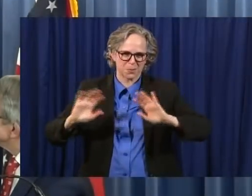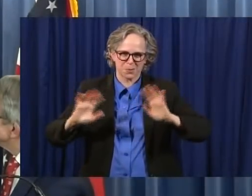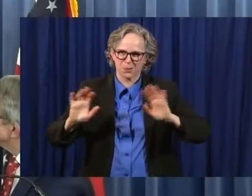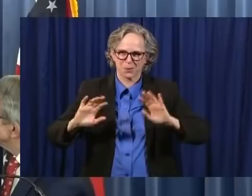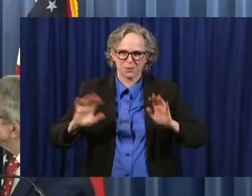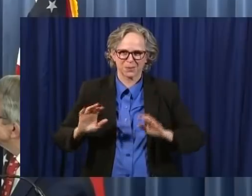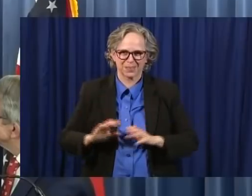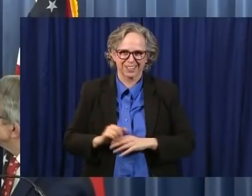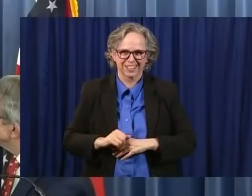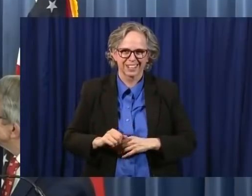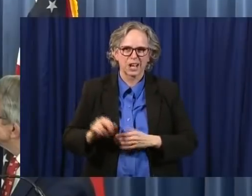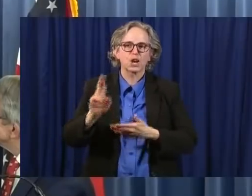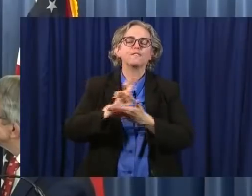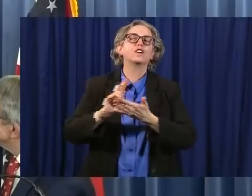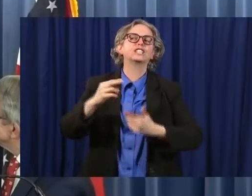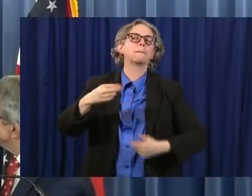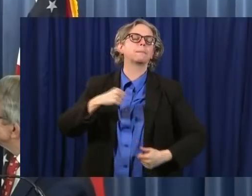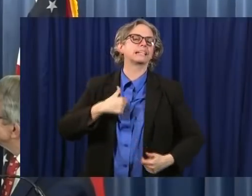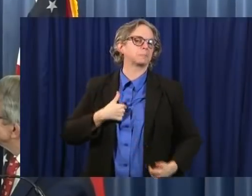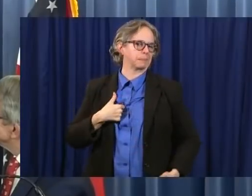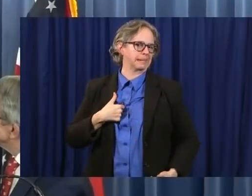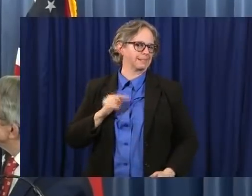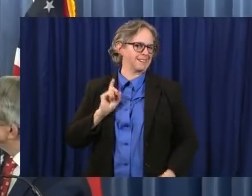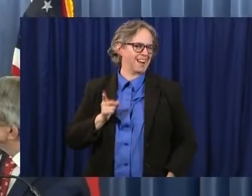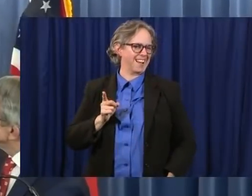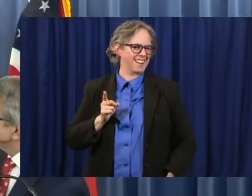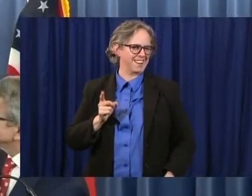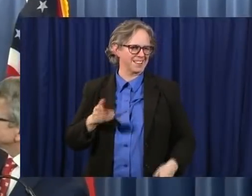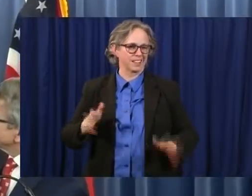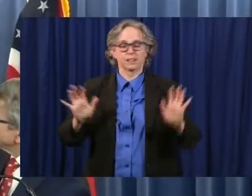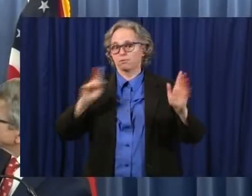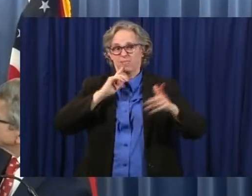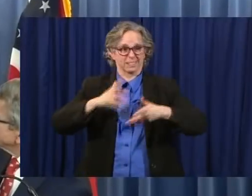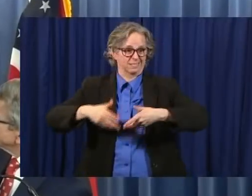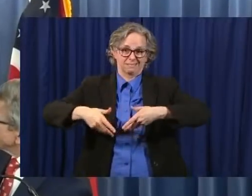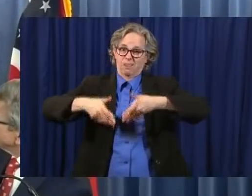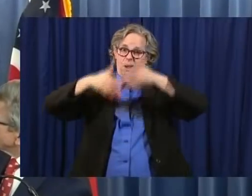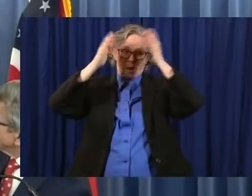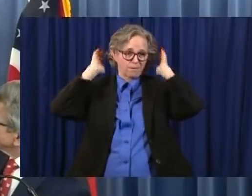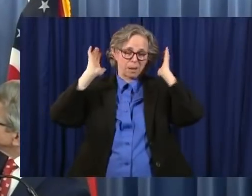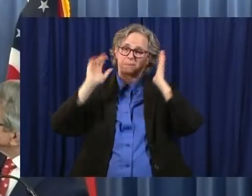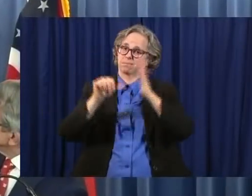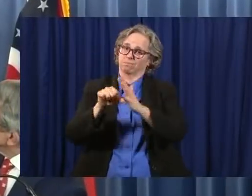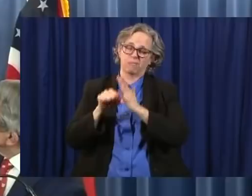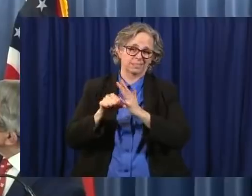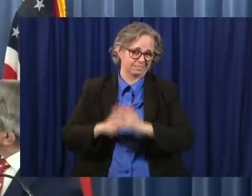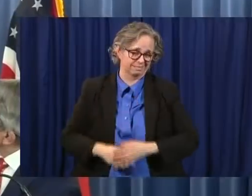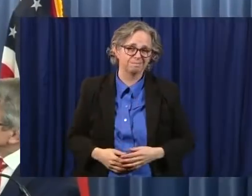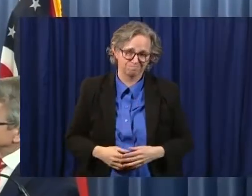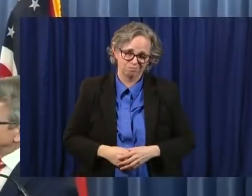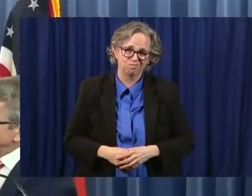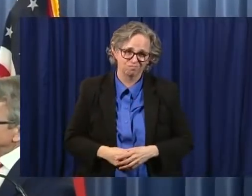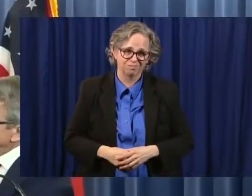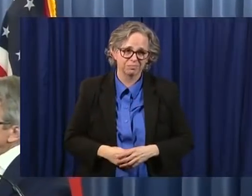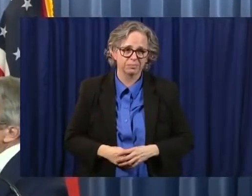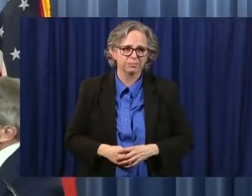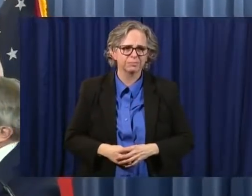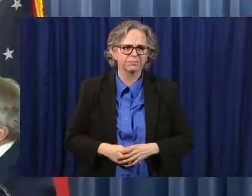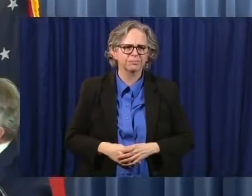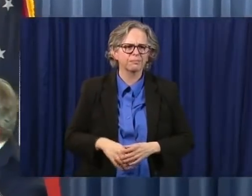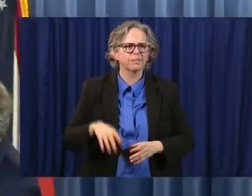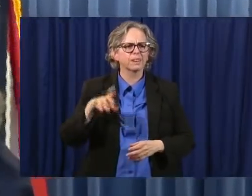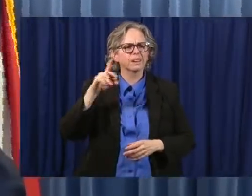am overwhelmed, actually, at the thoroughness of what you've done. Director, I wonder if you can address a little